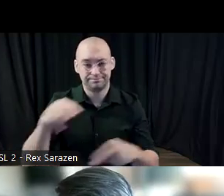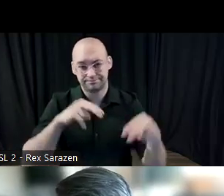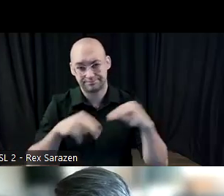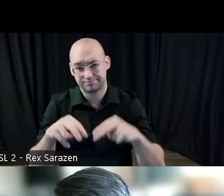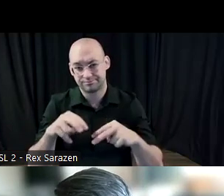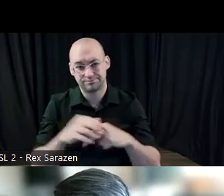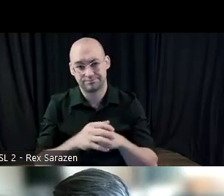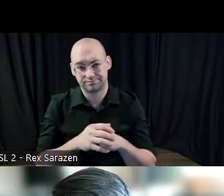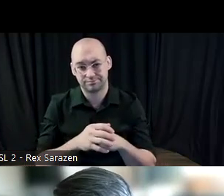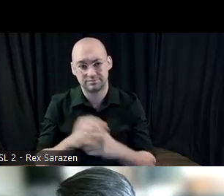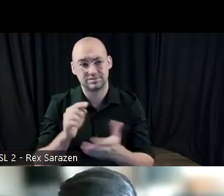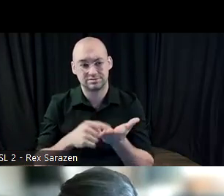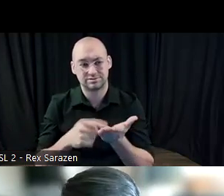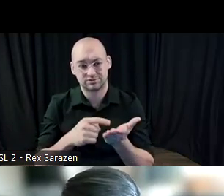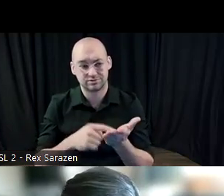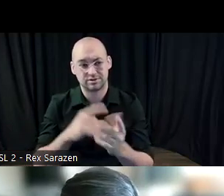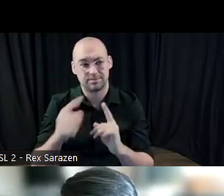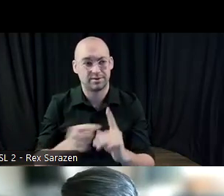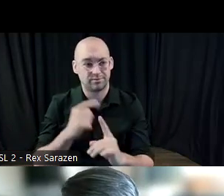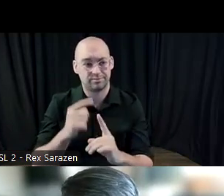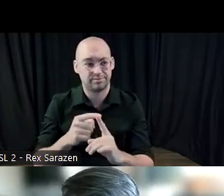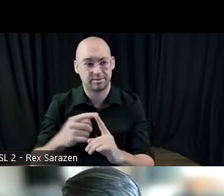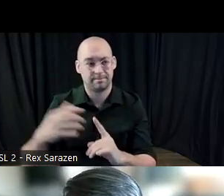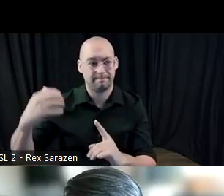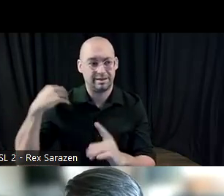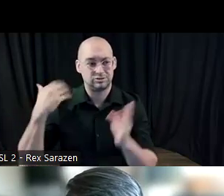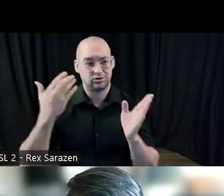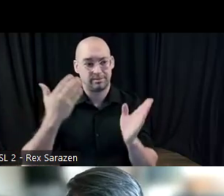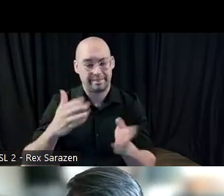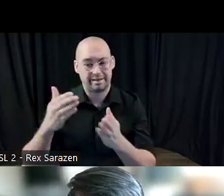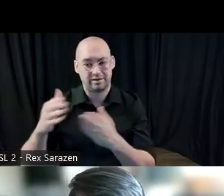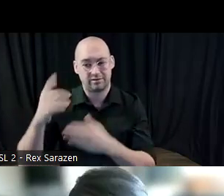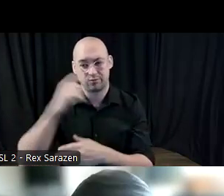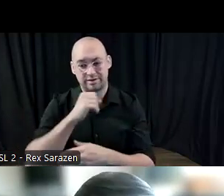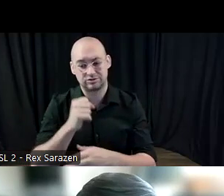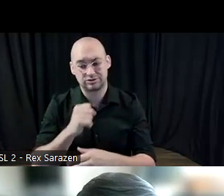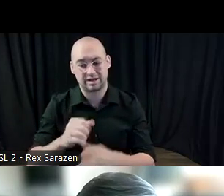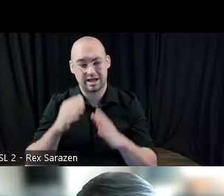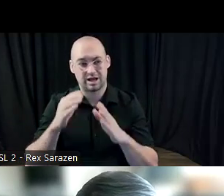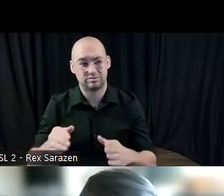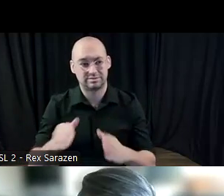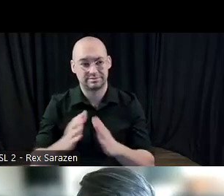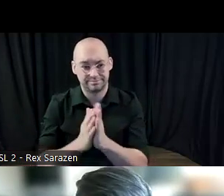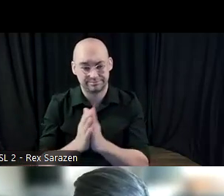our discussion about the master plan for aging housing initiatives, and I'll go through it, and then the